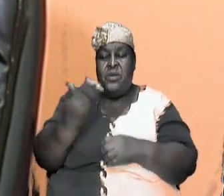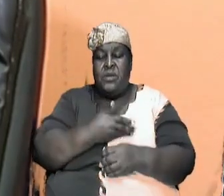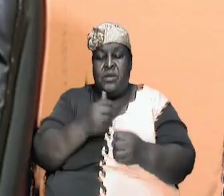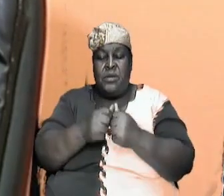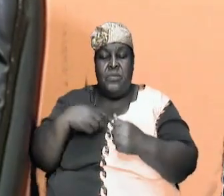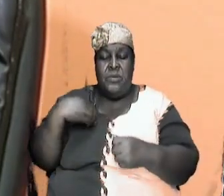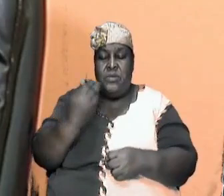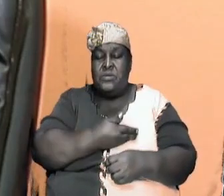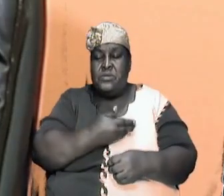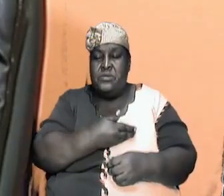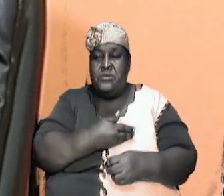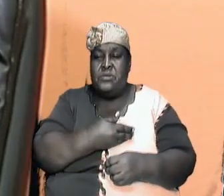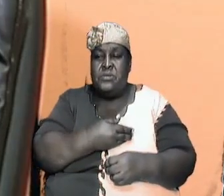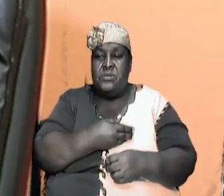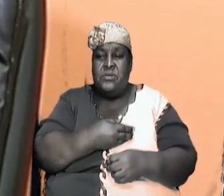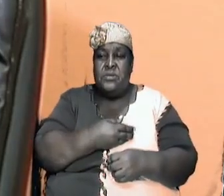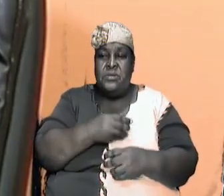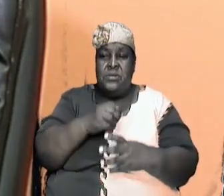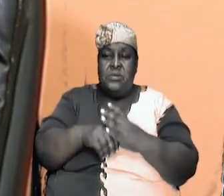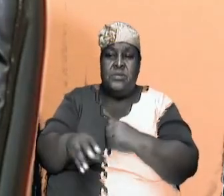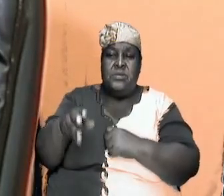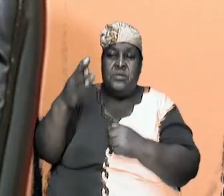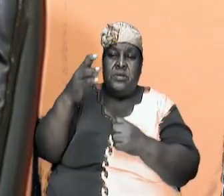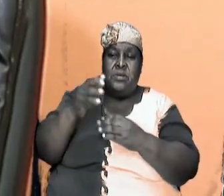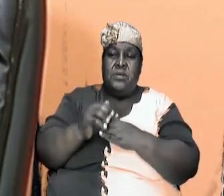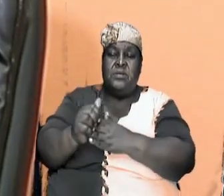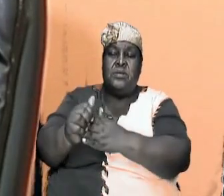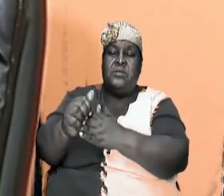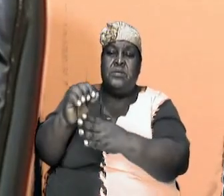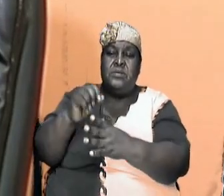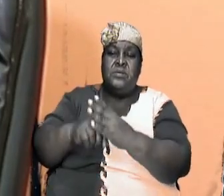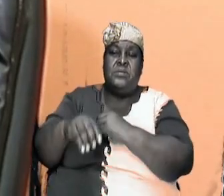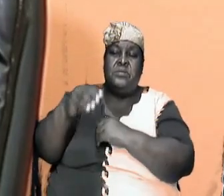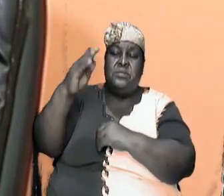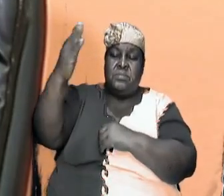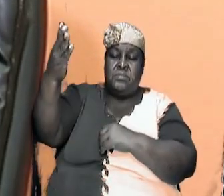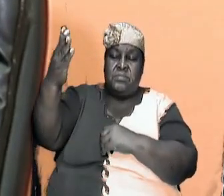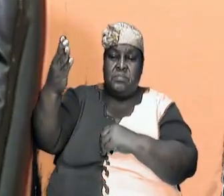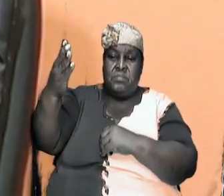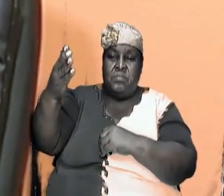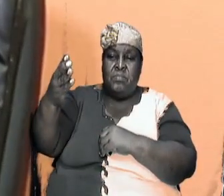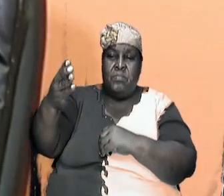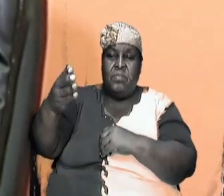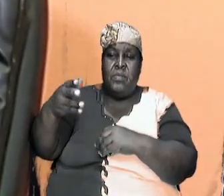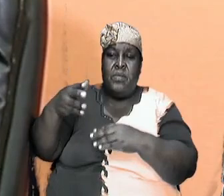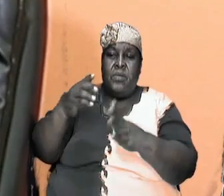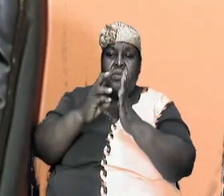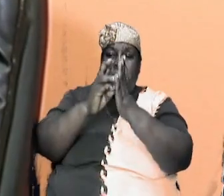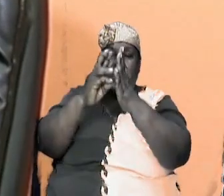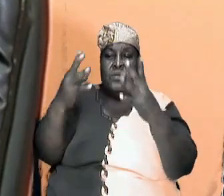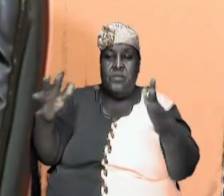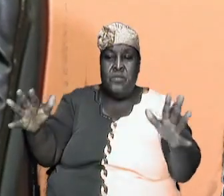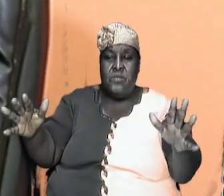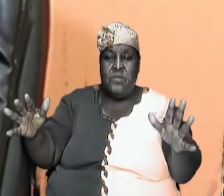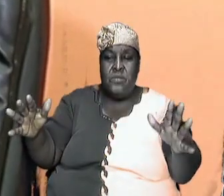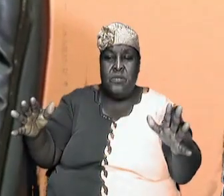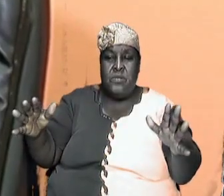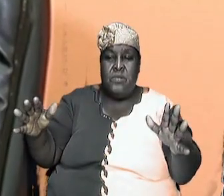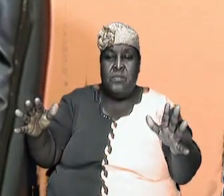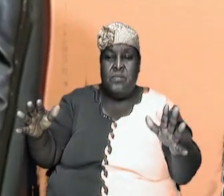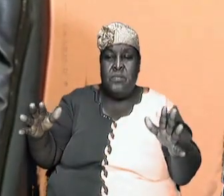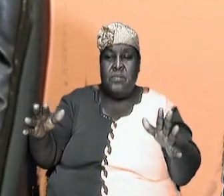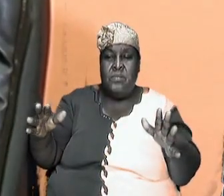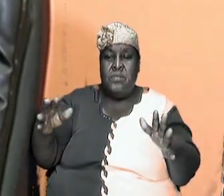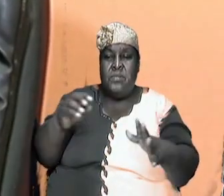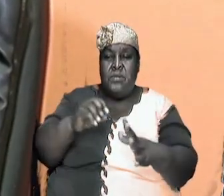us, that it will lead and it will guide us into your truth. Let your will be done, O God, as